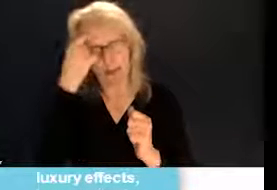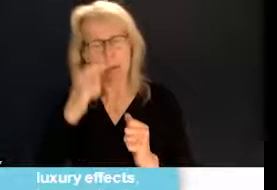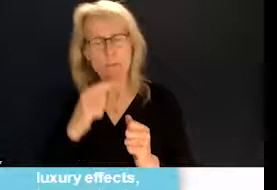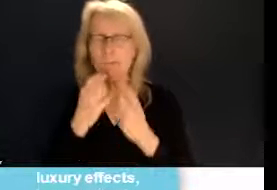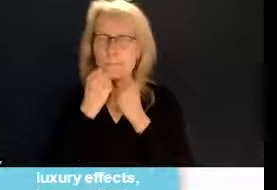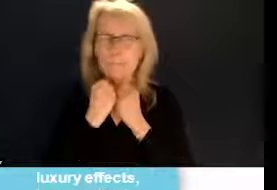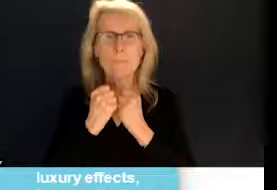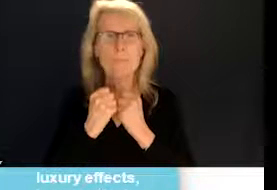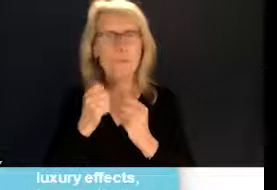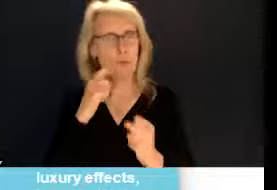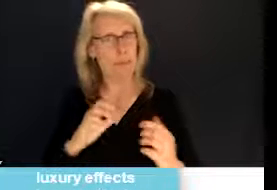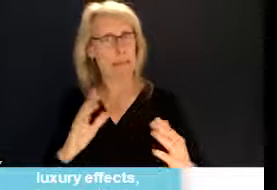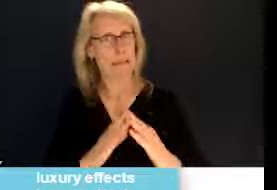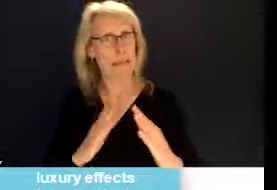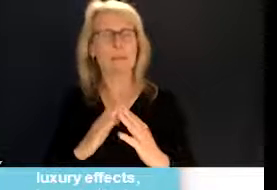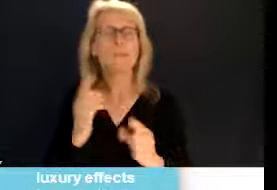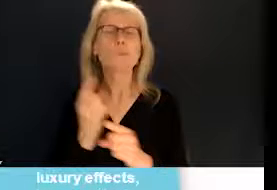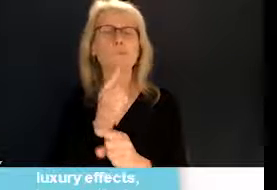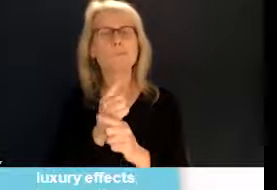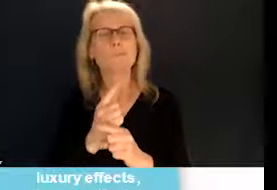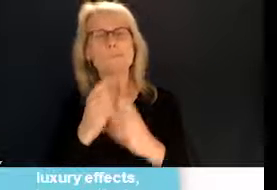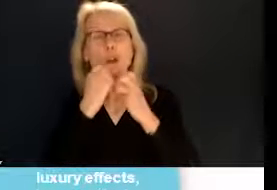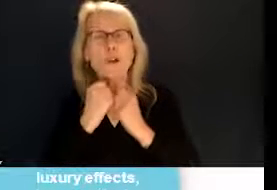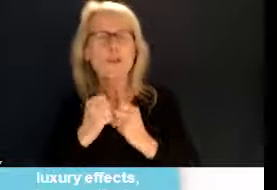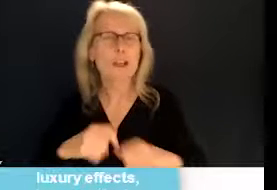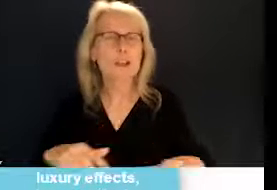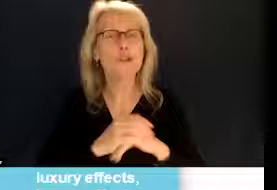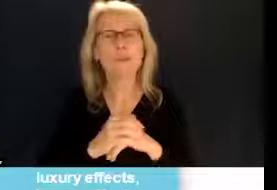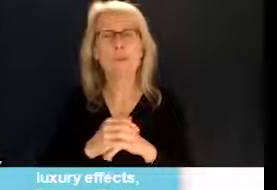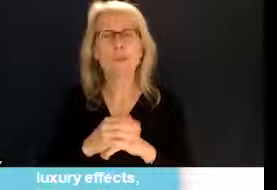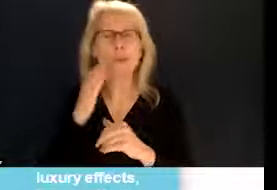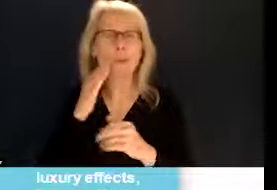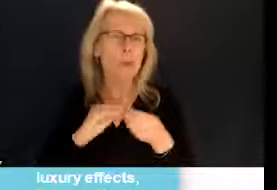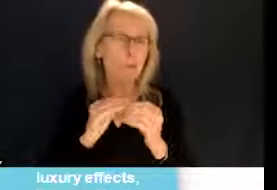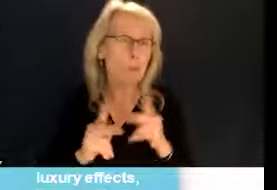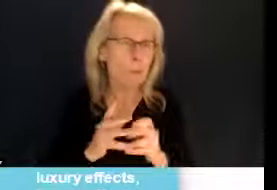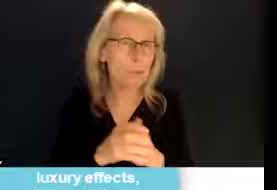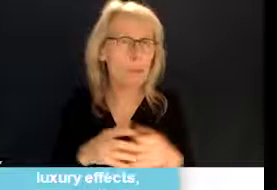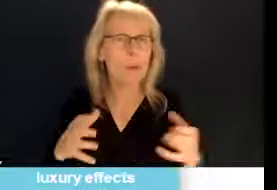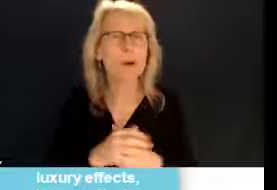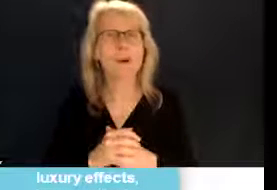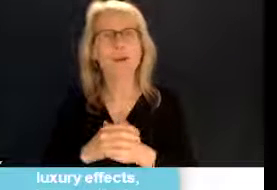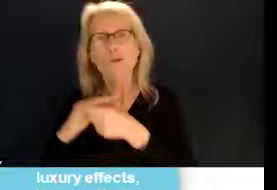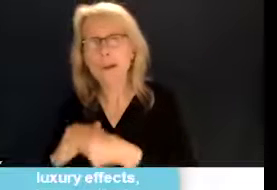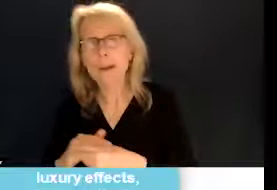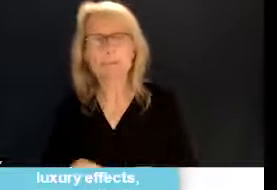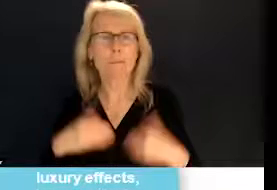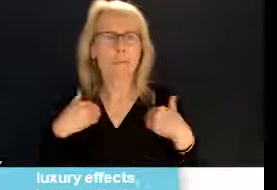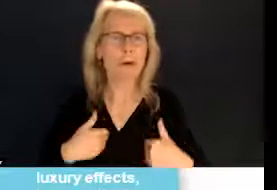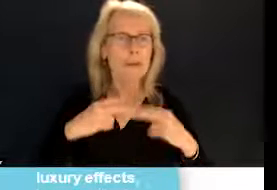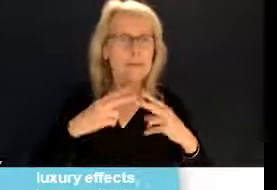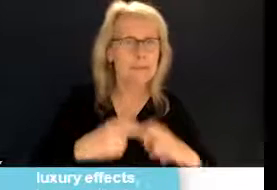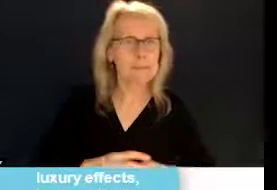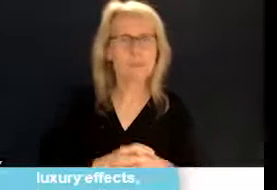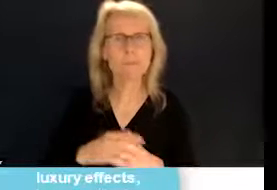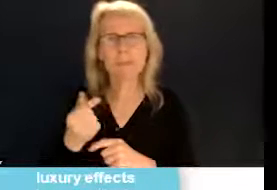a city, traditional conservation, right? Population dynamics, stress physiology, genotypes, and whatever. But then what